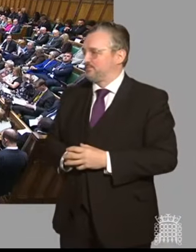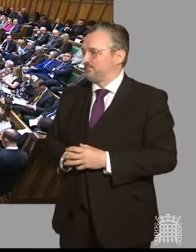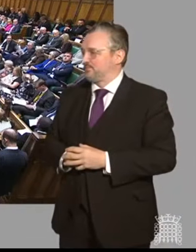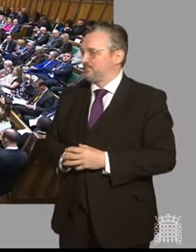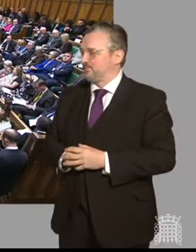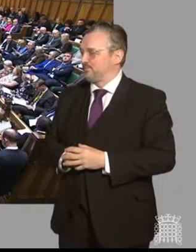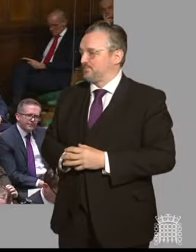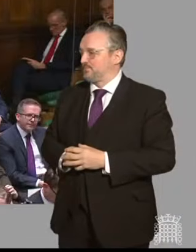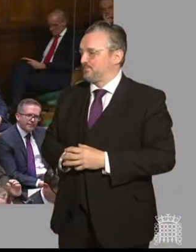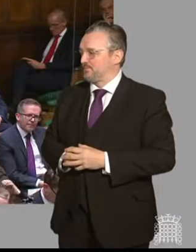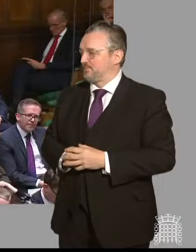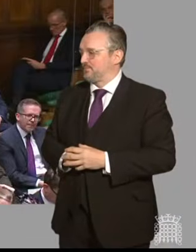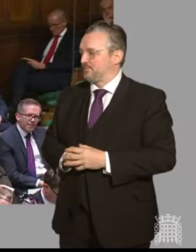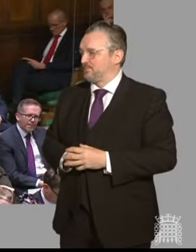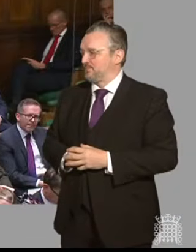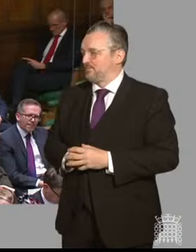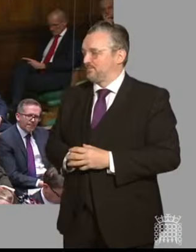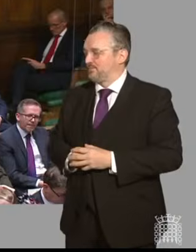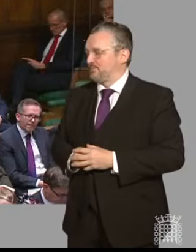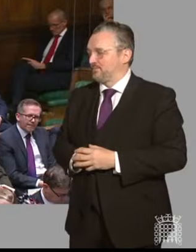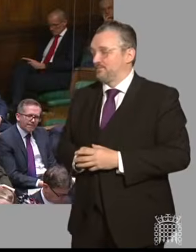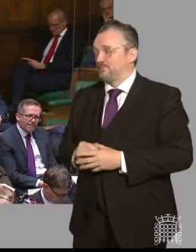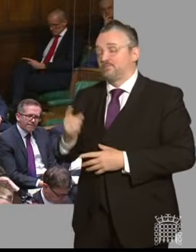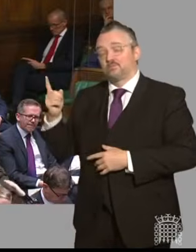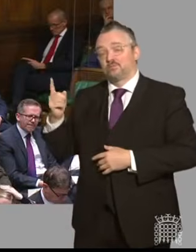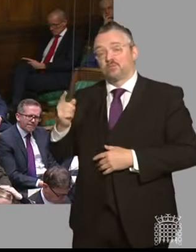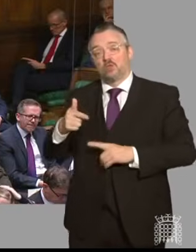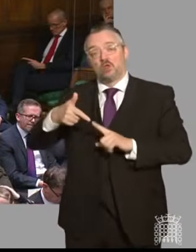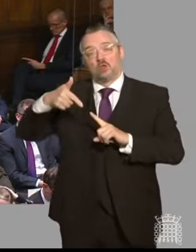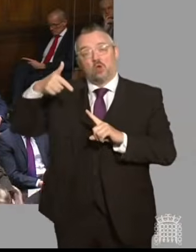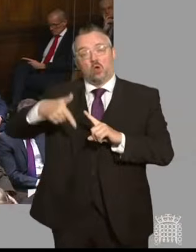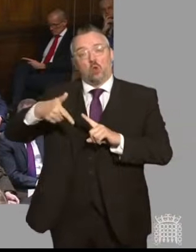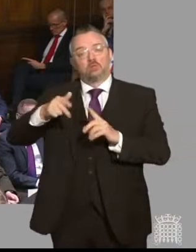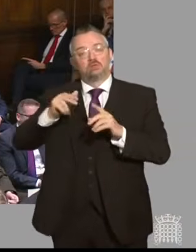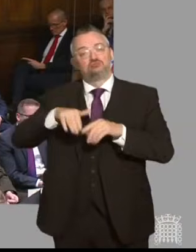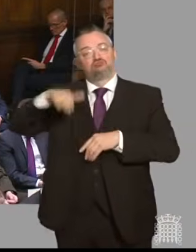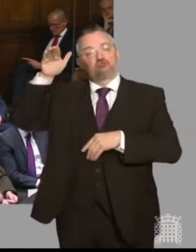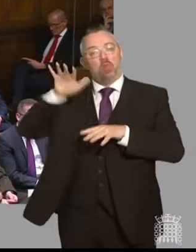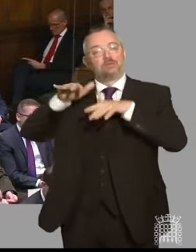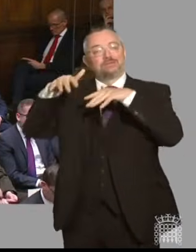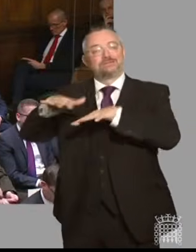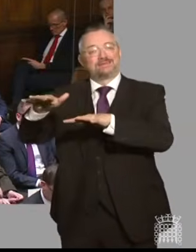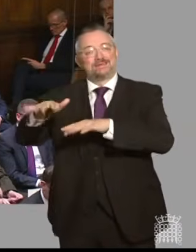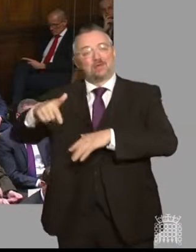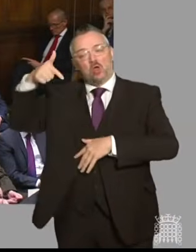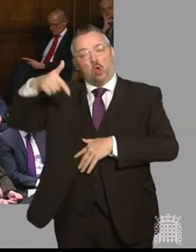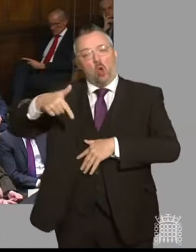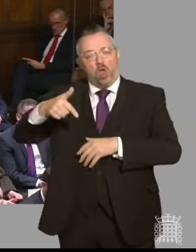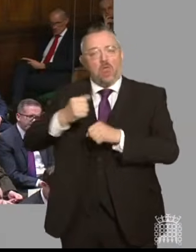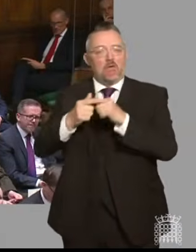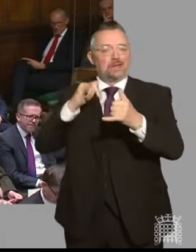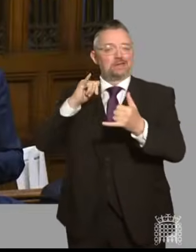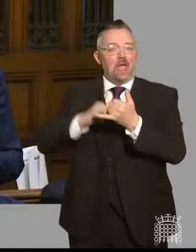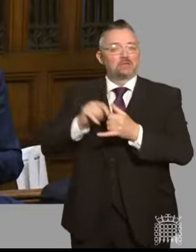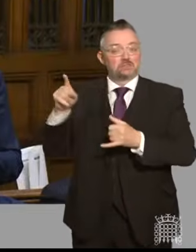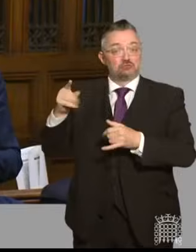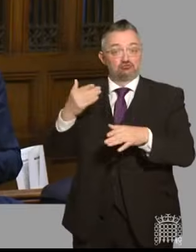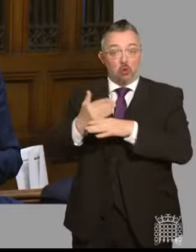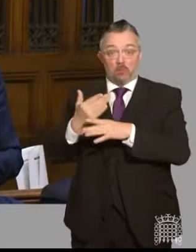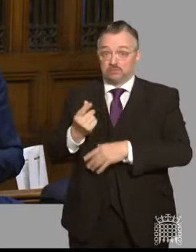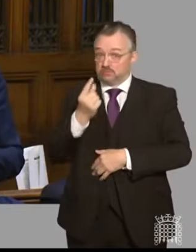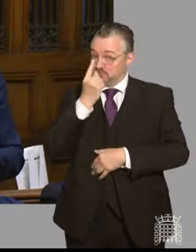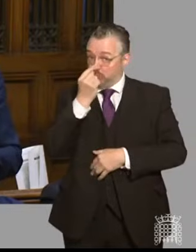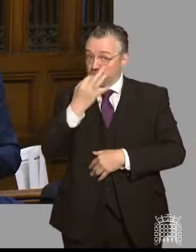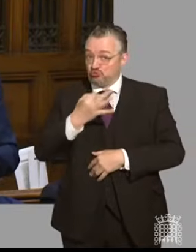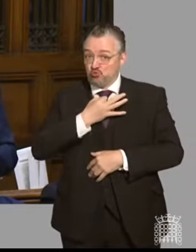at risk from an incoming Labour administration, and neither Labour, the Tories or the SNP have lifted a